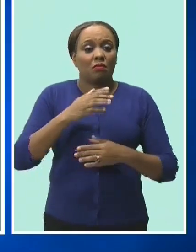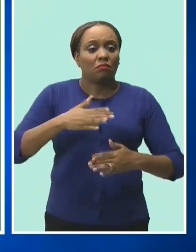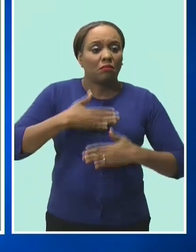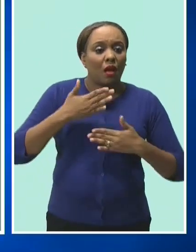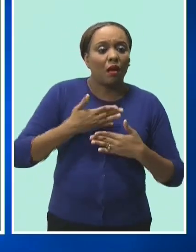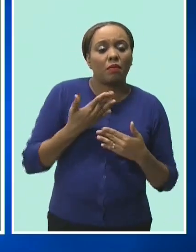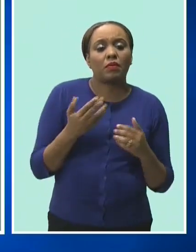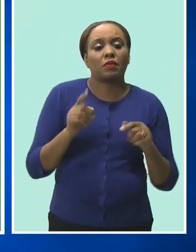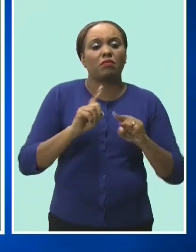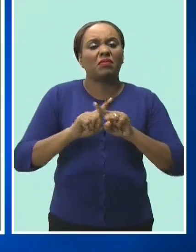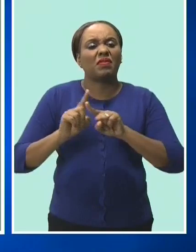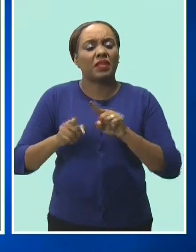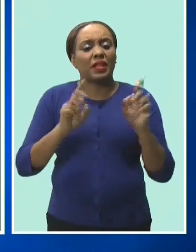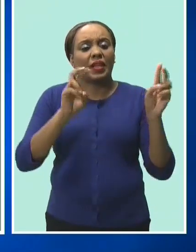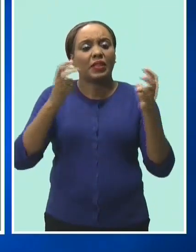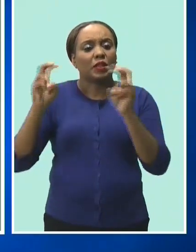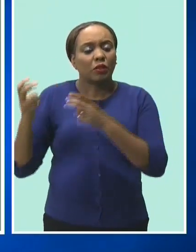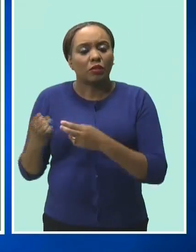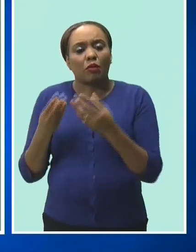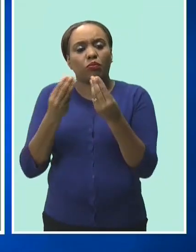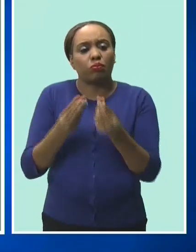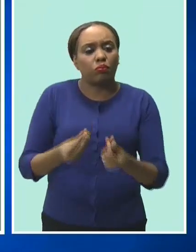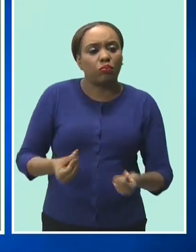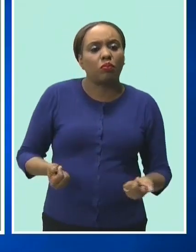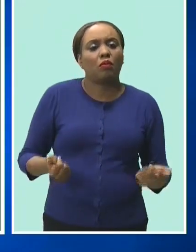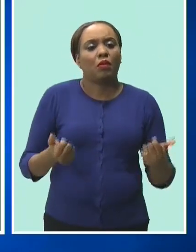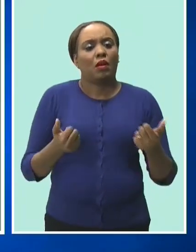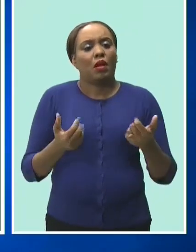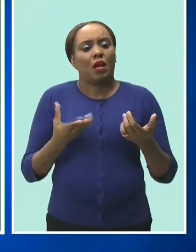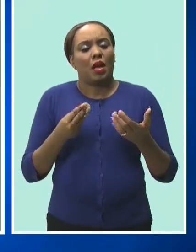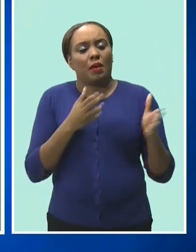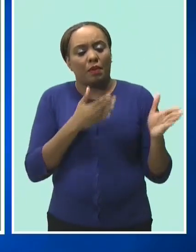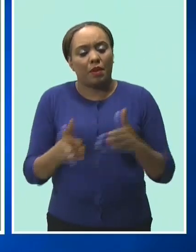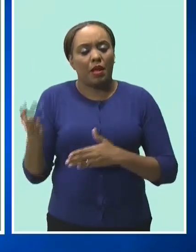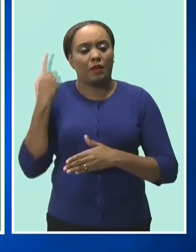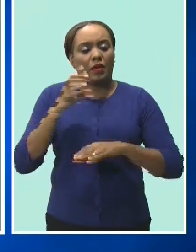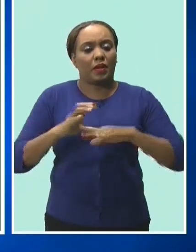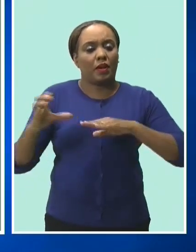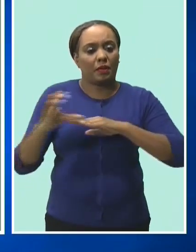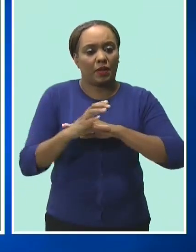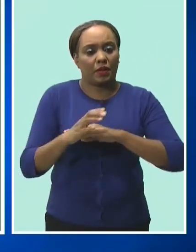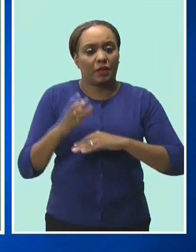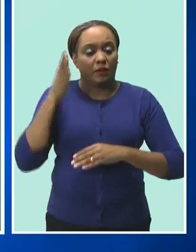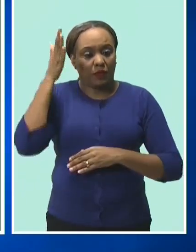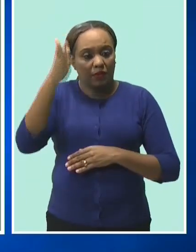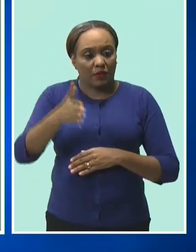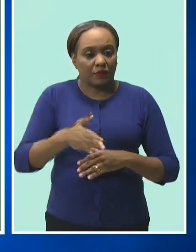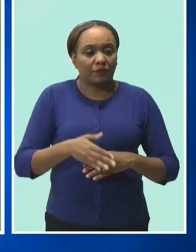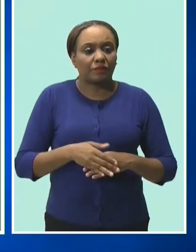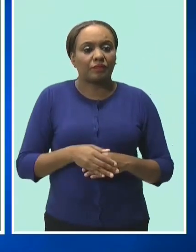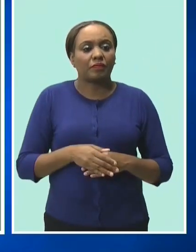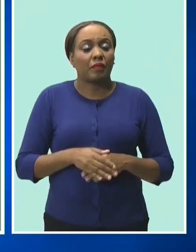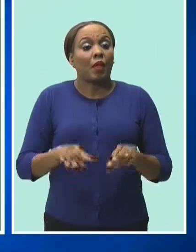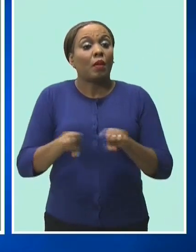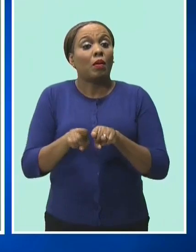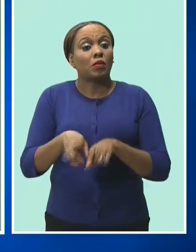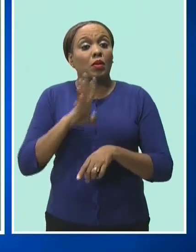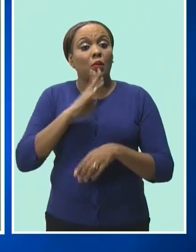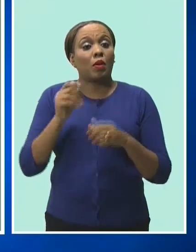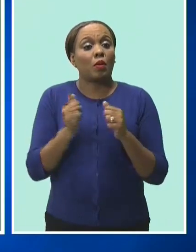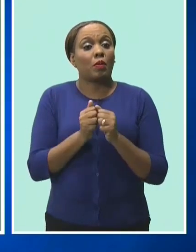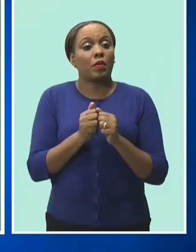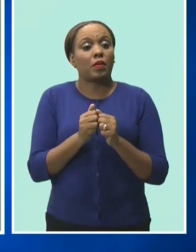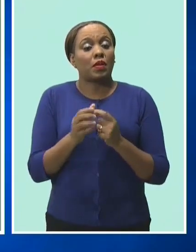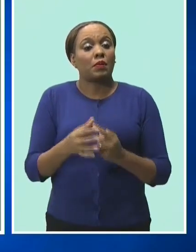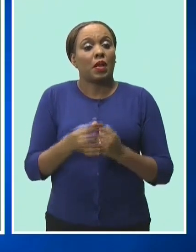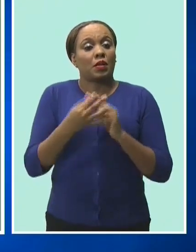the strategies set out to tackle the major issues in the region. And we also caught up with Special Envoy to the Prime Minister